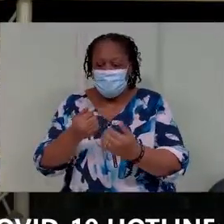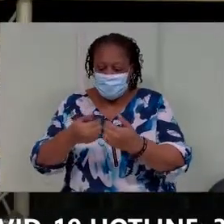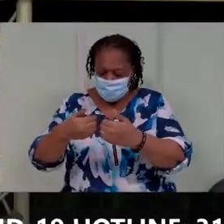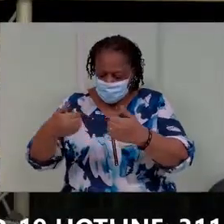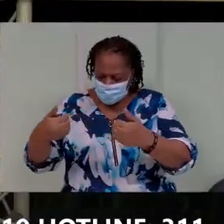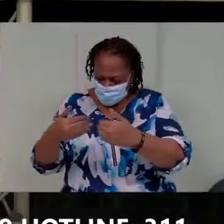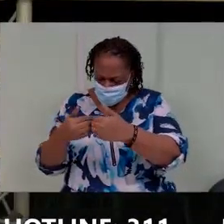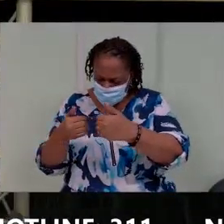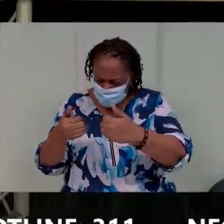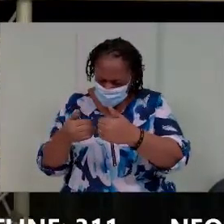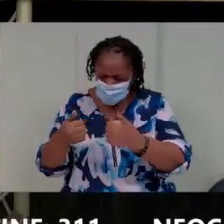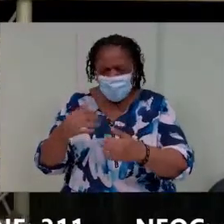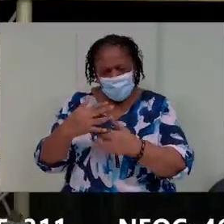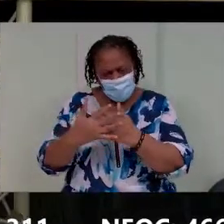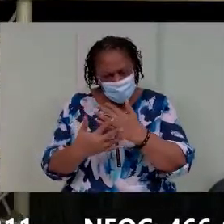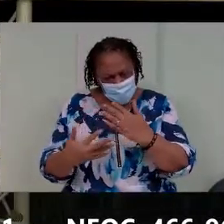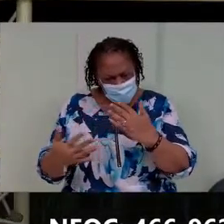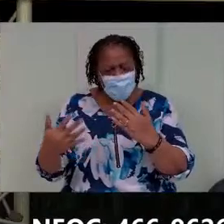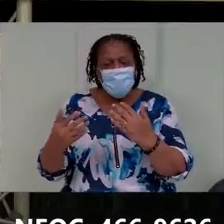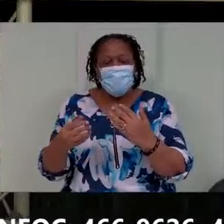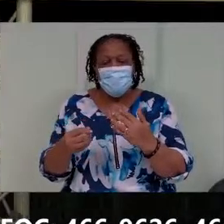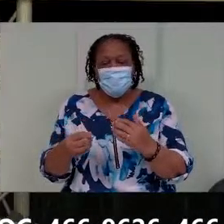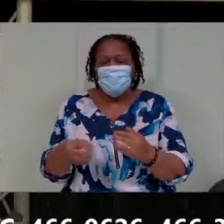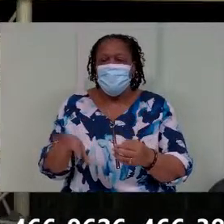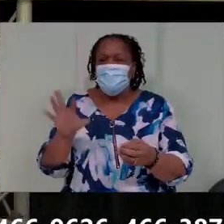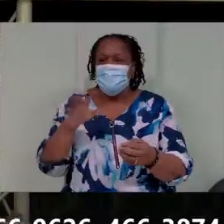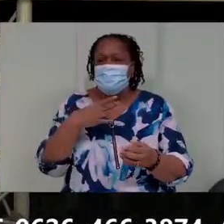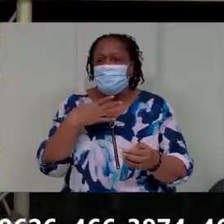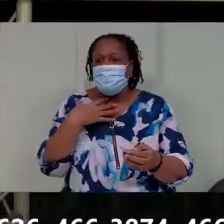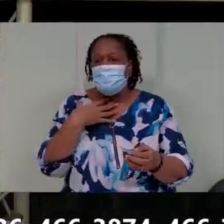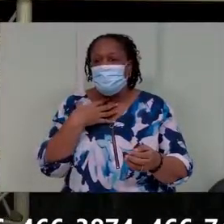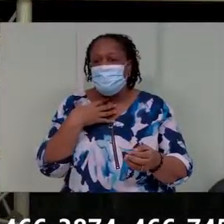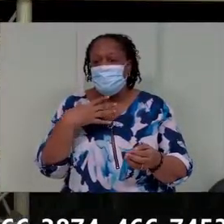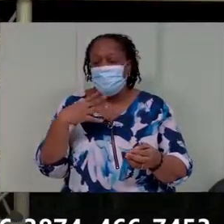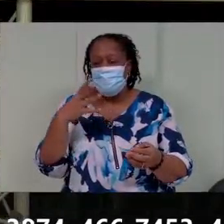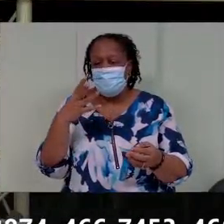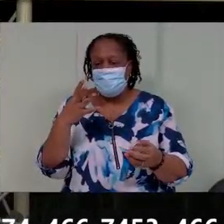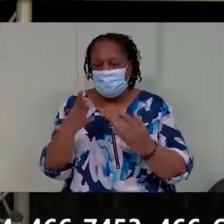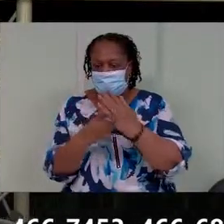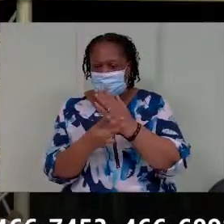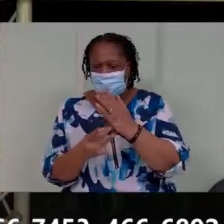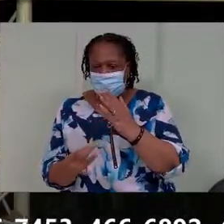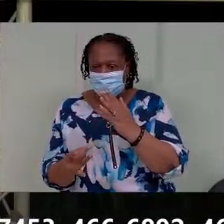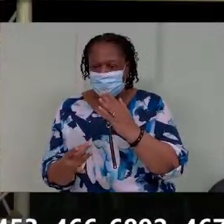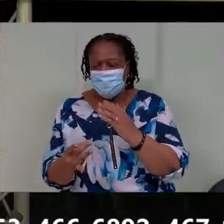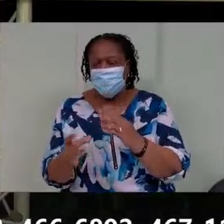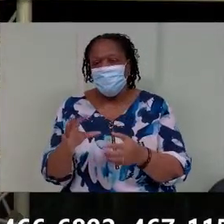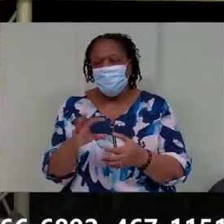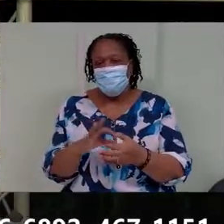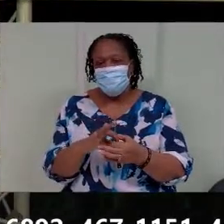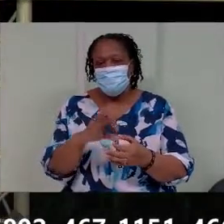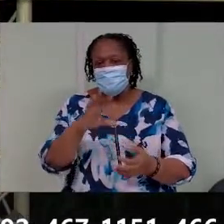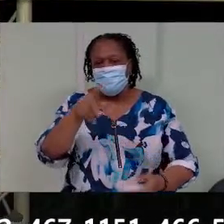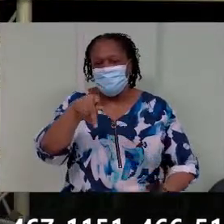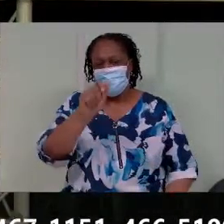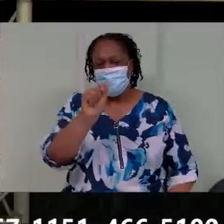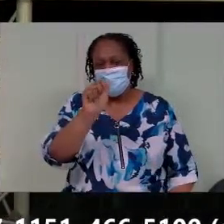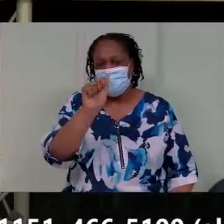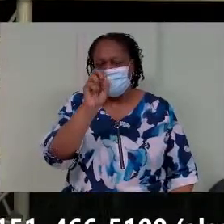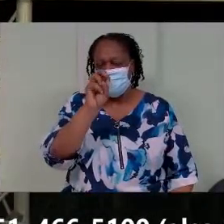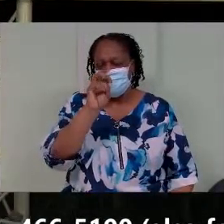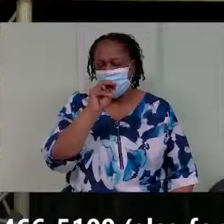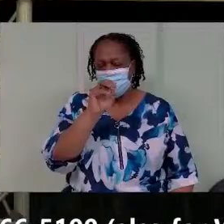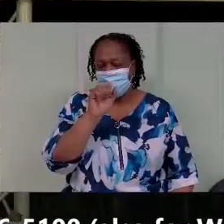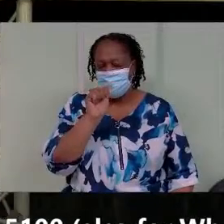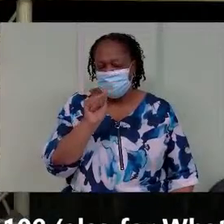is left, that is the plasma. Now, when someone recovers from COVID-19, they would have developed antibodies to fight